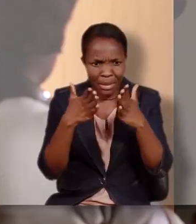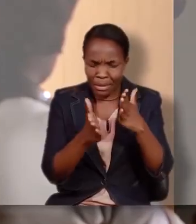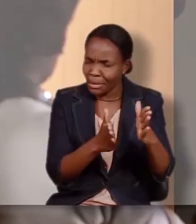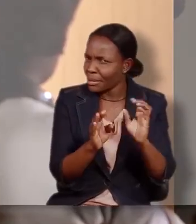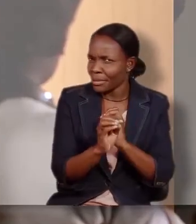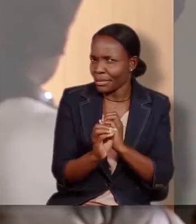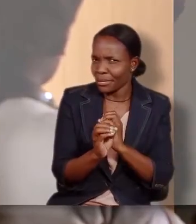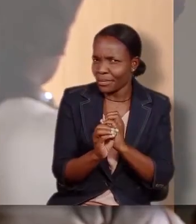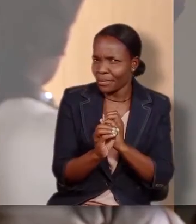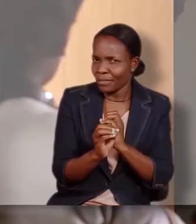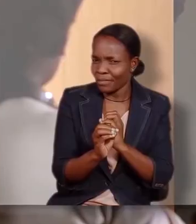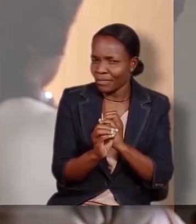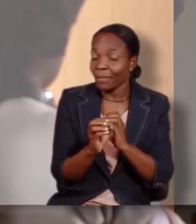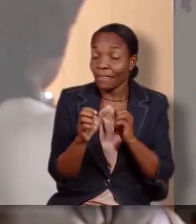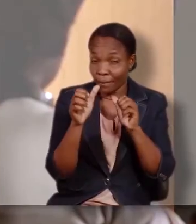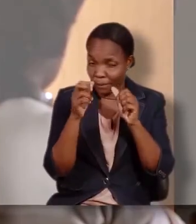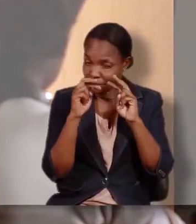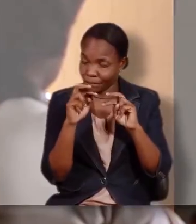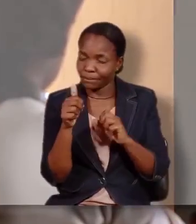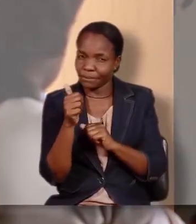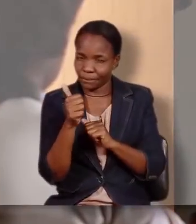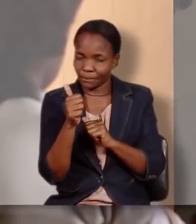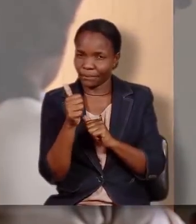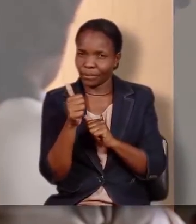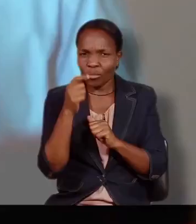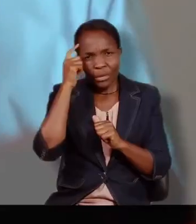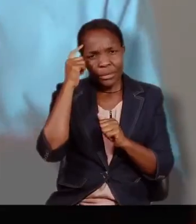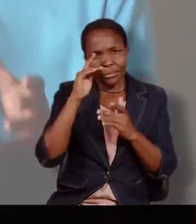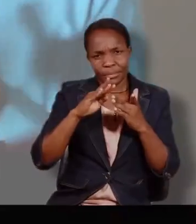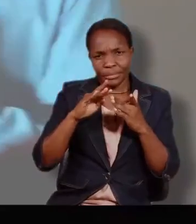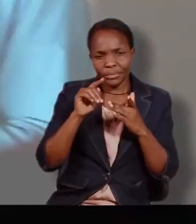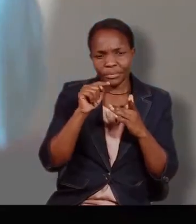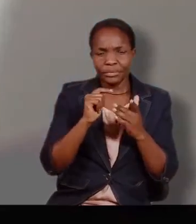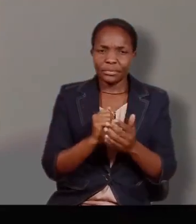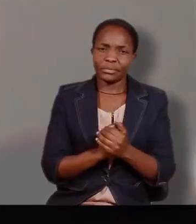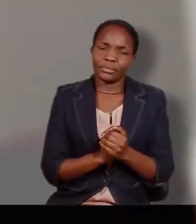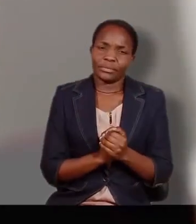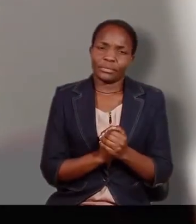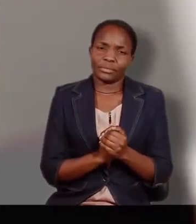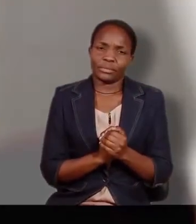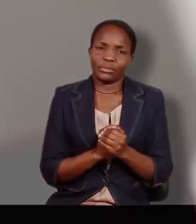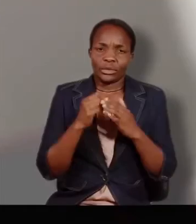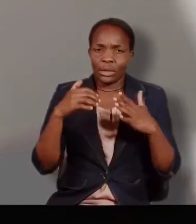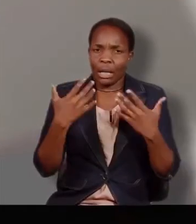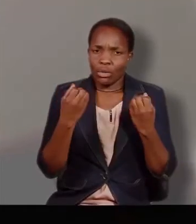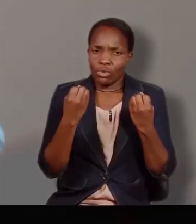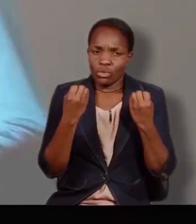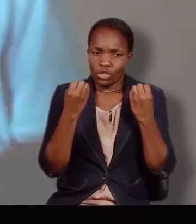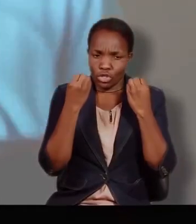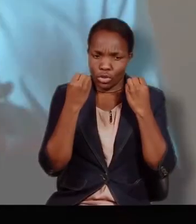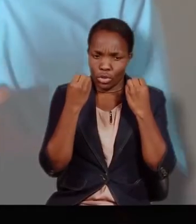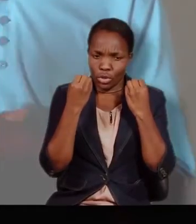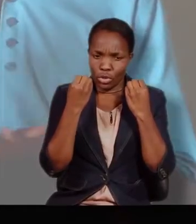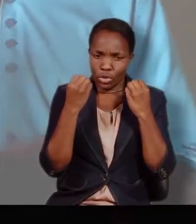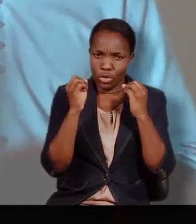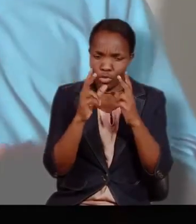excellent observation. Think about it, class. How can a minority group just suddenly rise up and be the